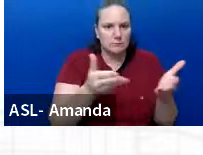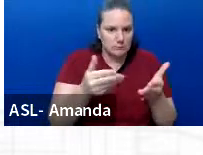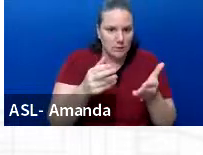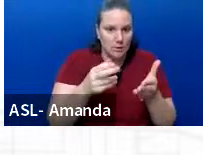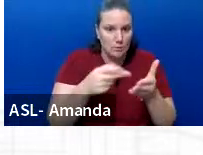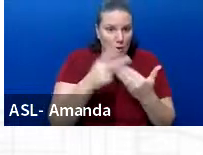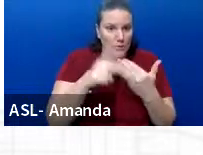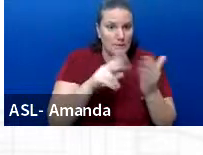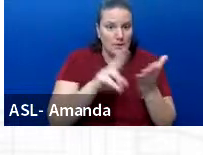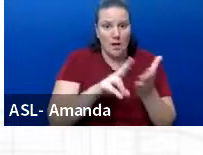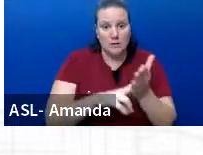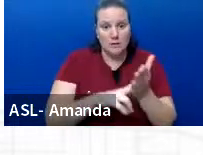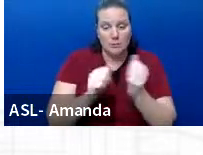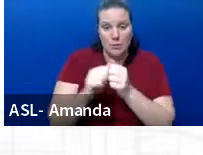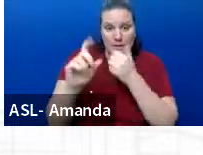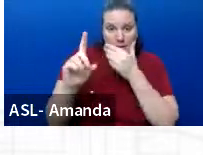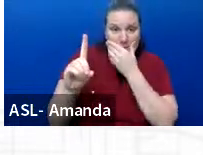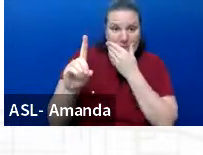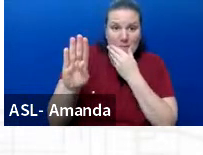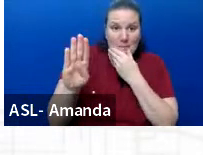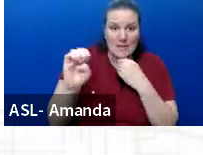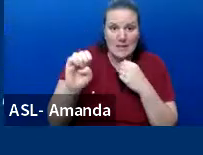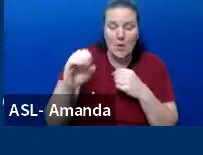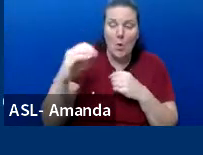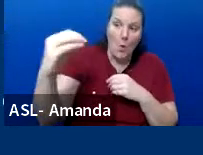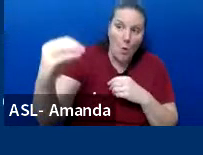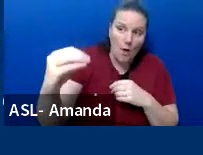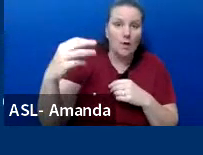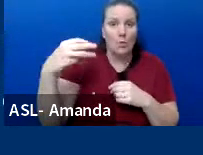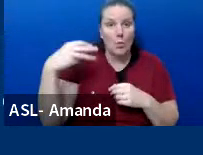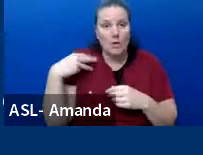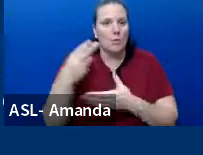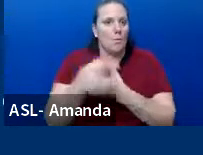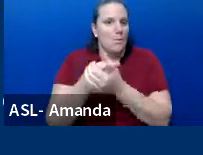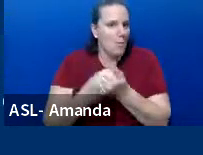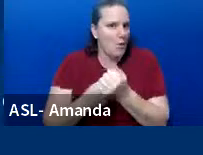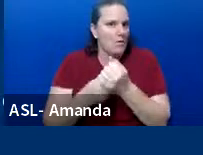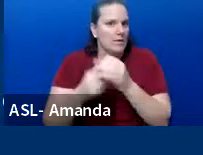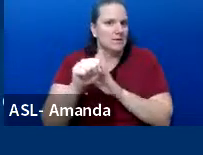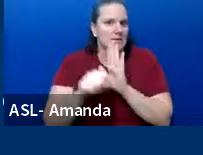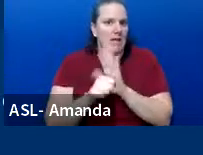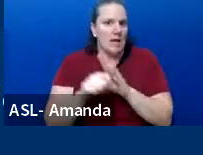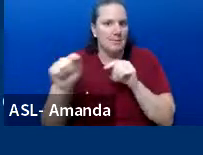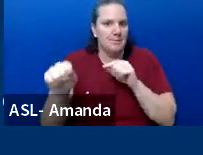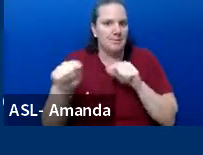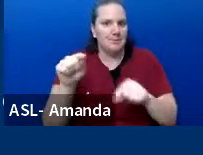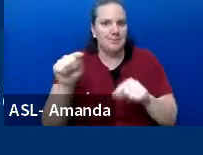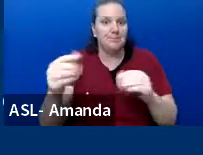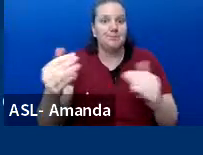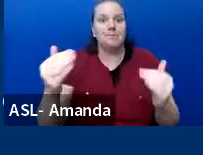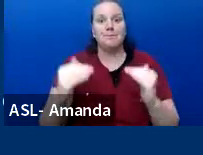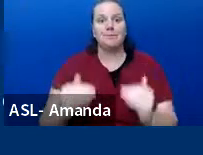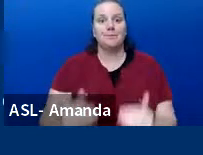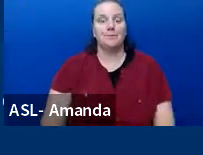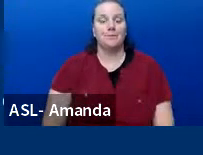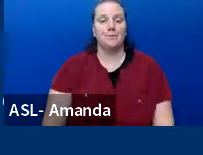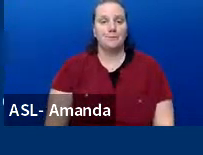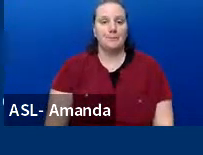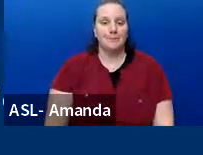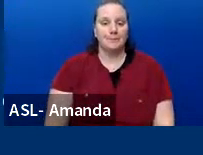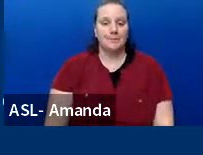states. Next slide, please. IBR is committed to